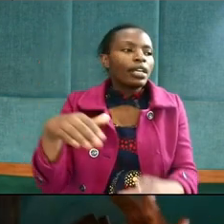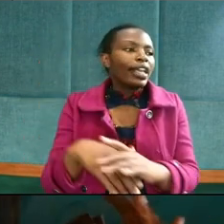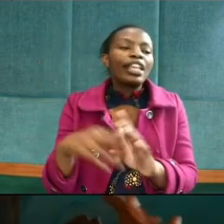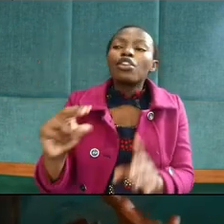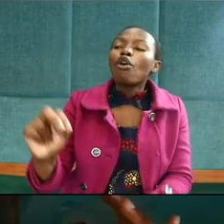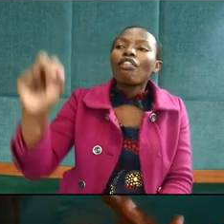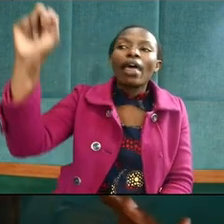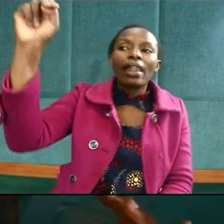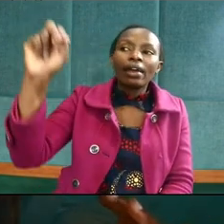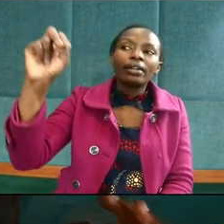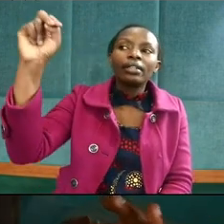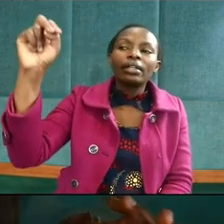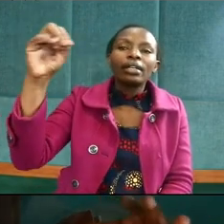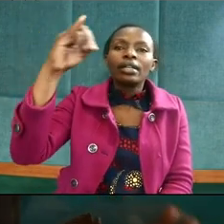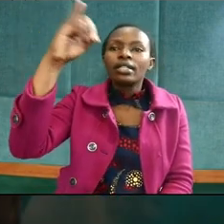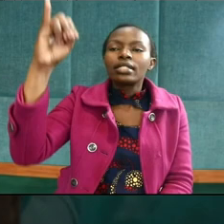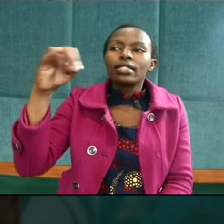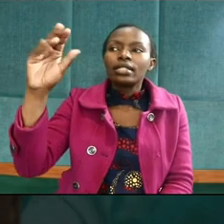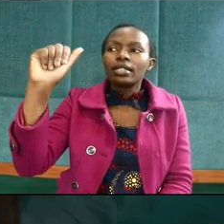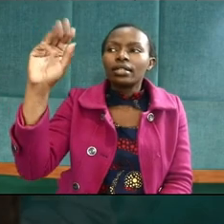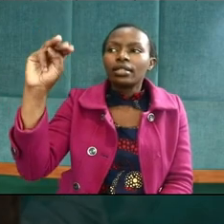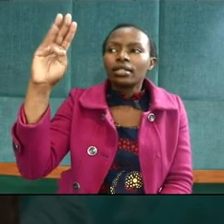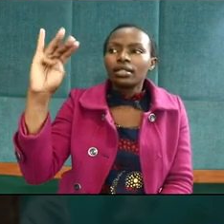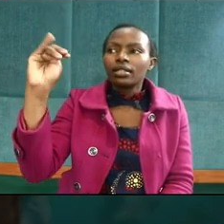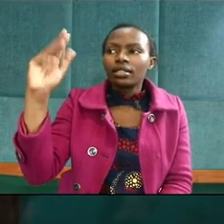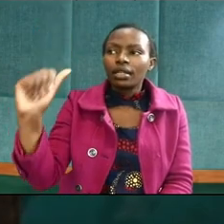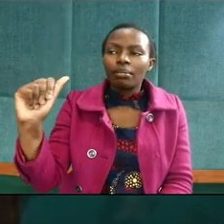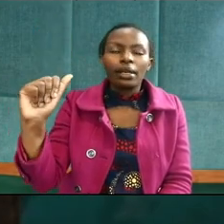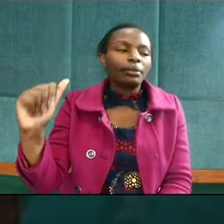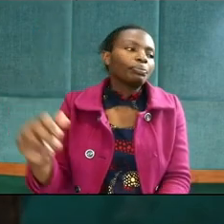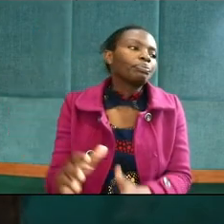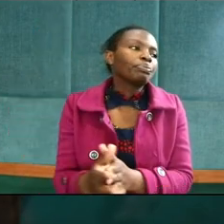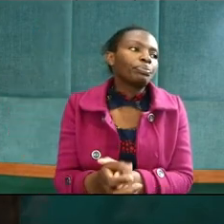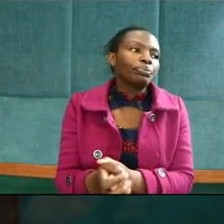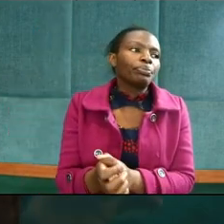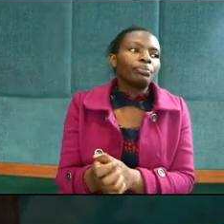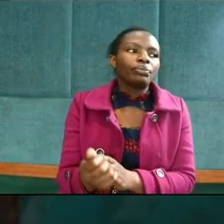Northern Zambia Union on the Copper Belt.